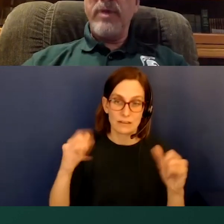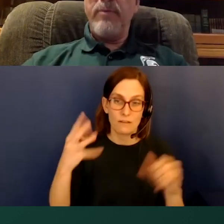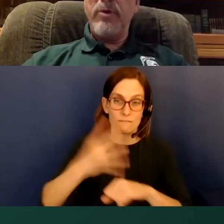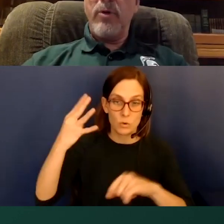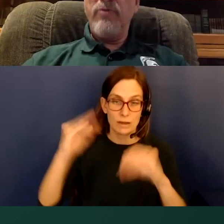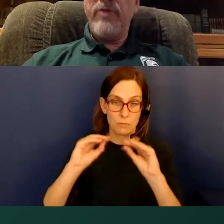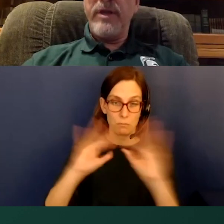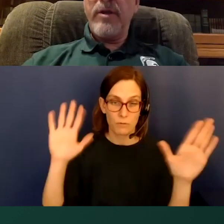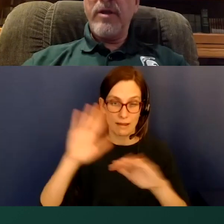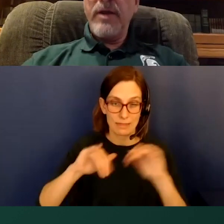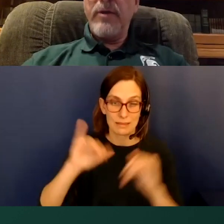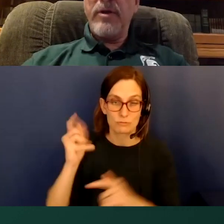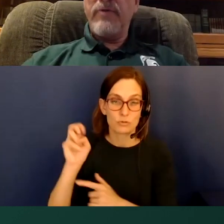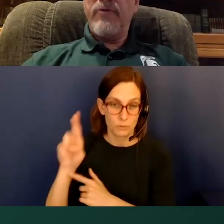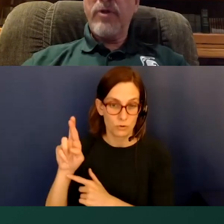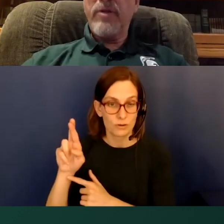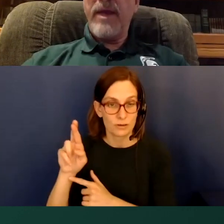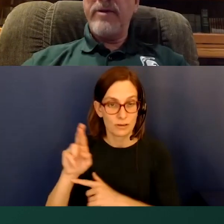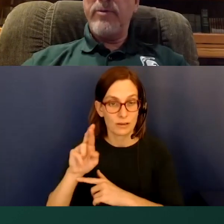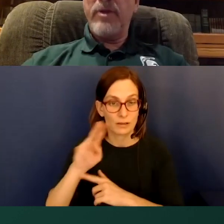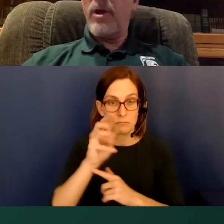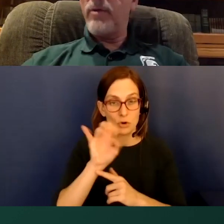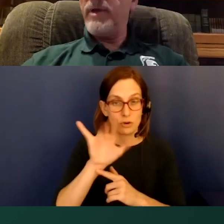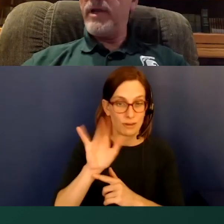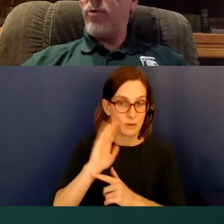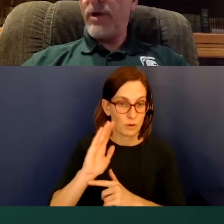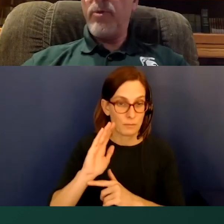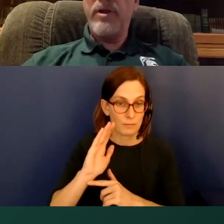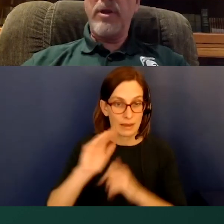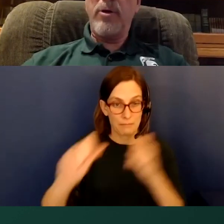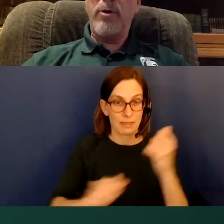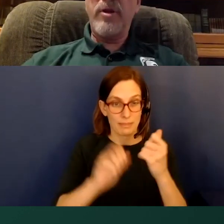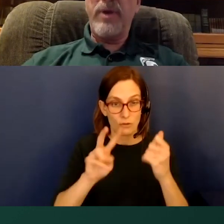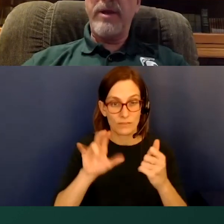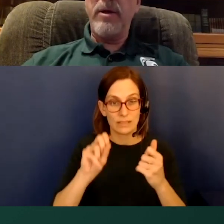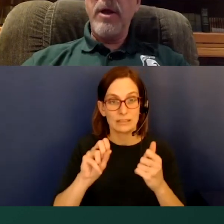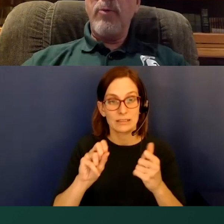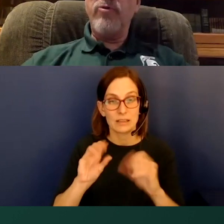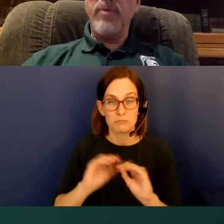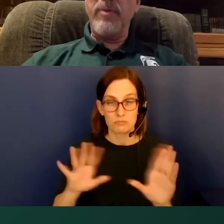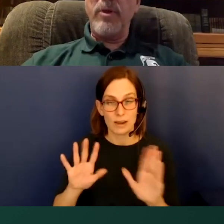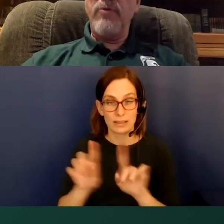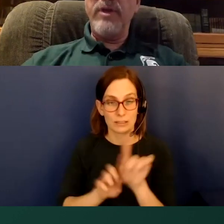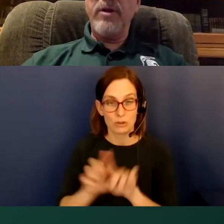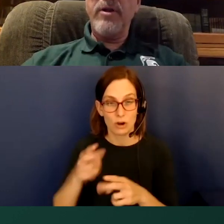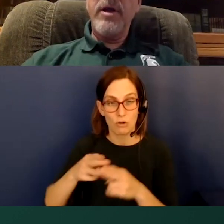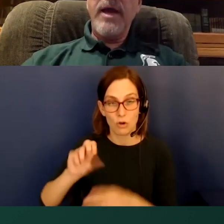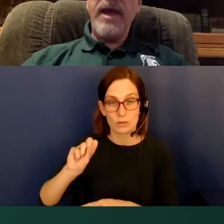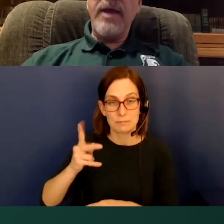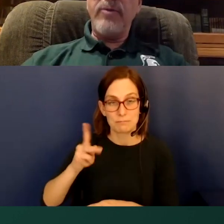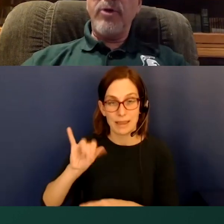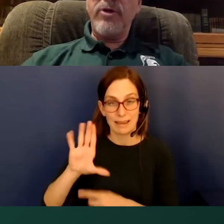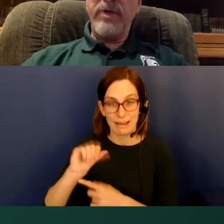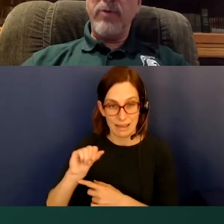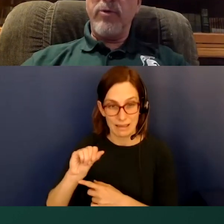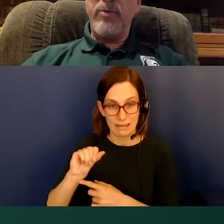will be below Venus. There's a first magnitude star, meaning a quite bright star called Spica, which will be below Venus,